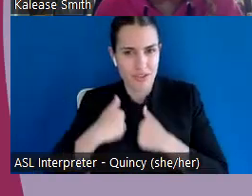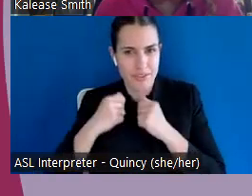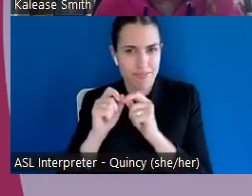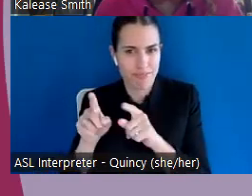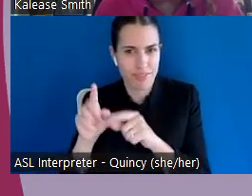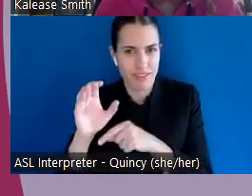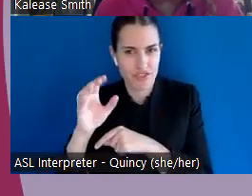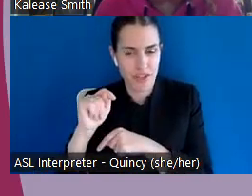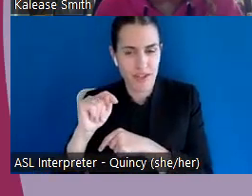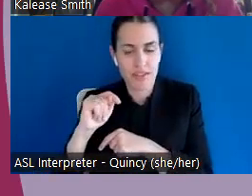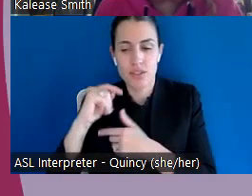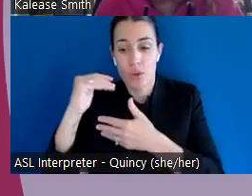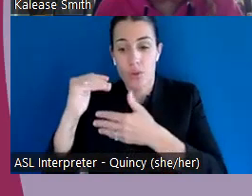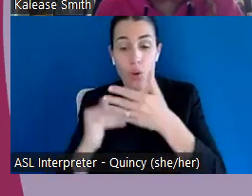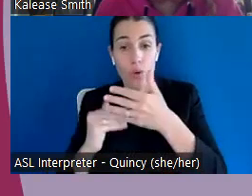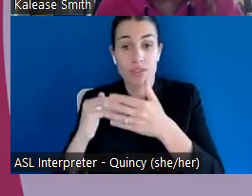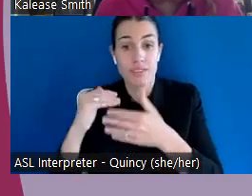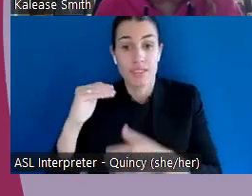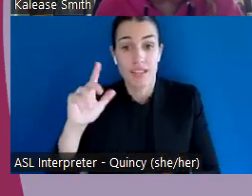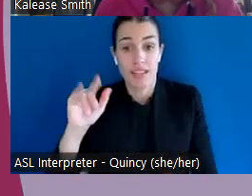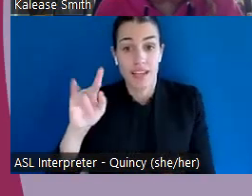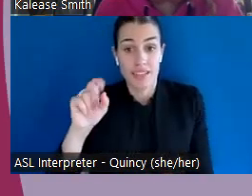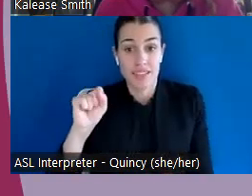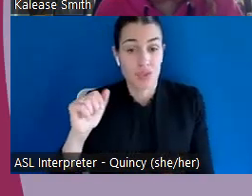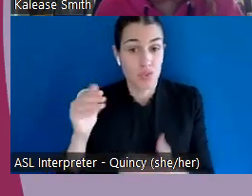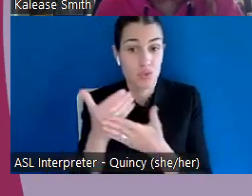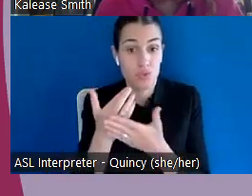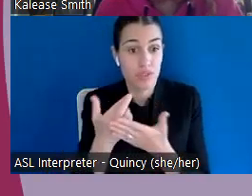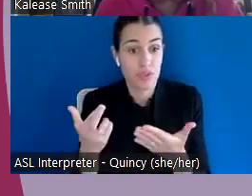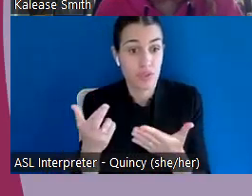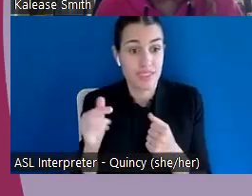links to some things that have already been mentioned and some new resources.